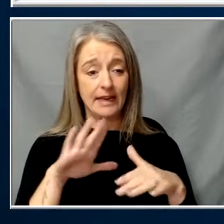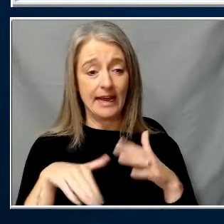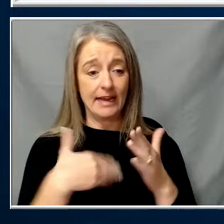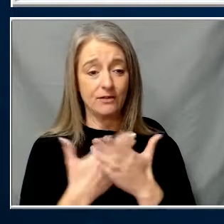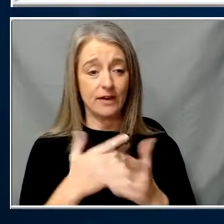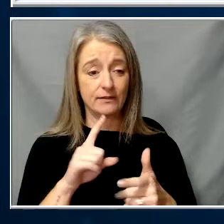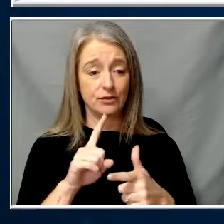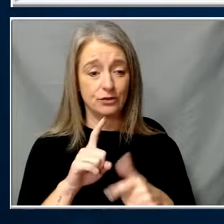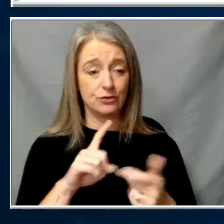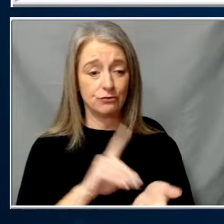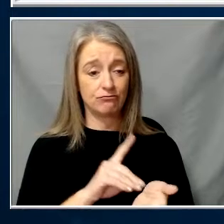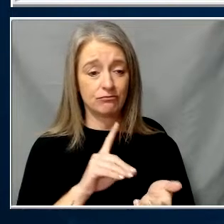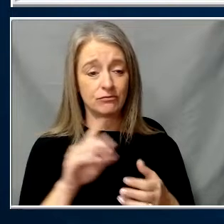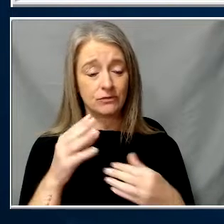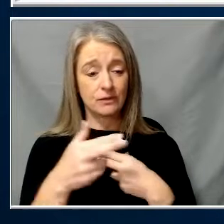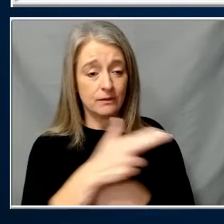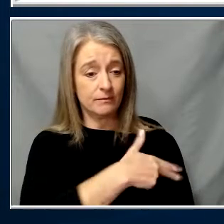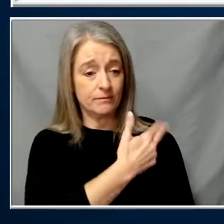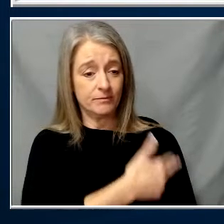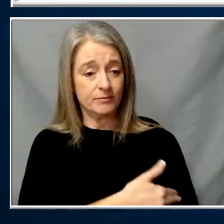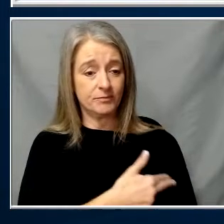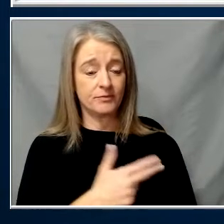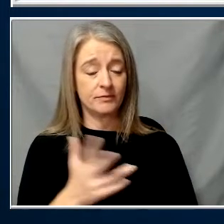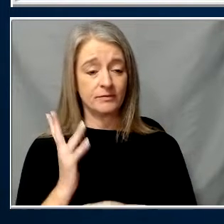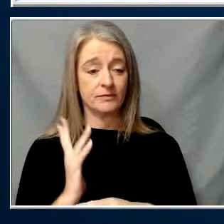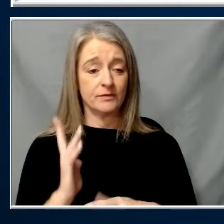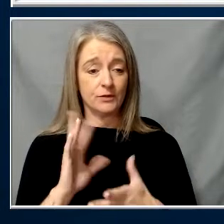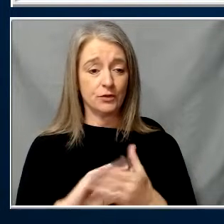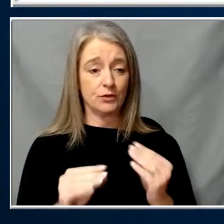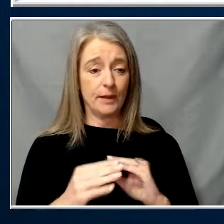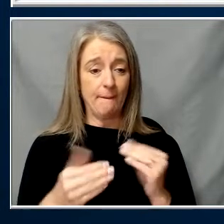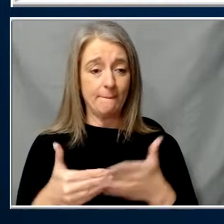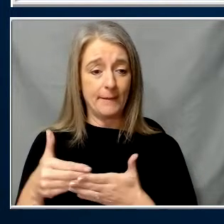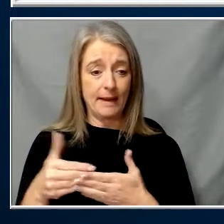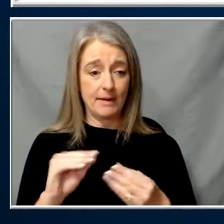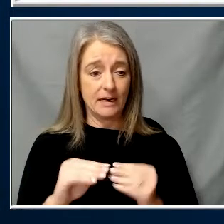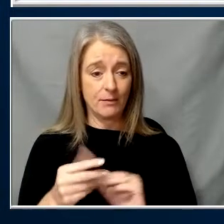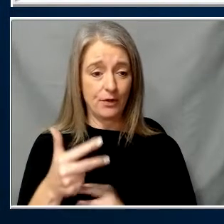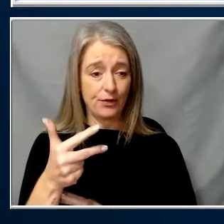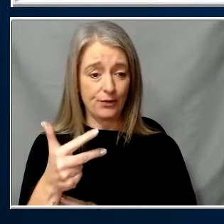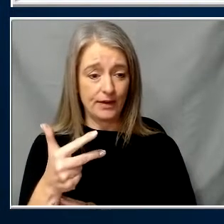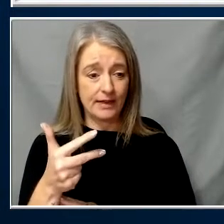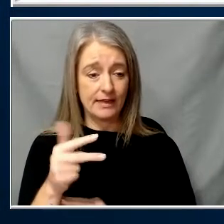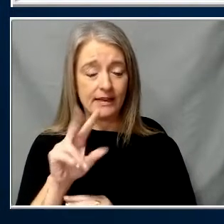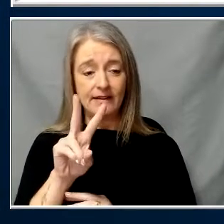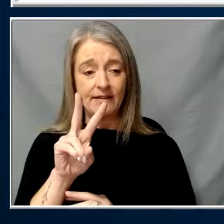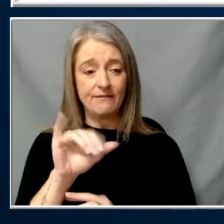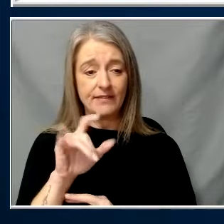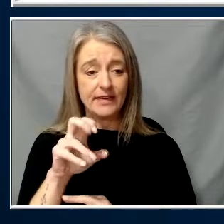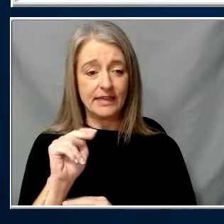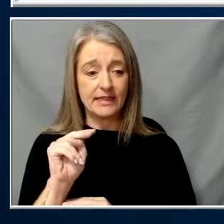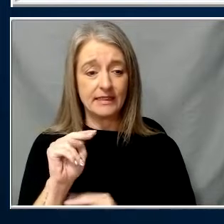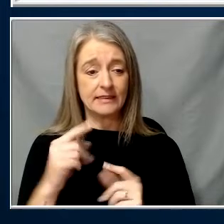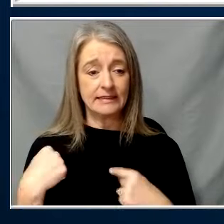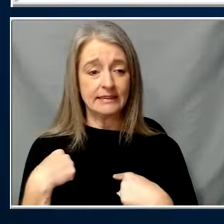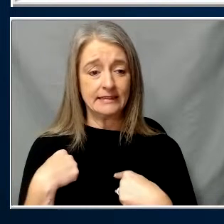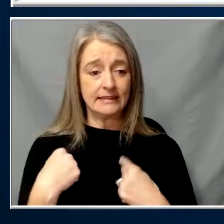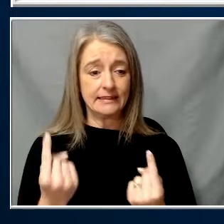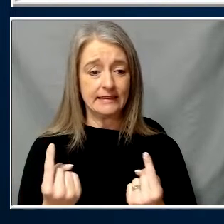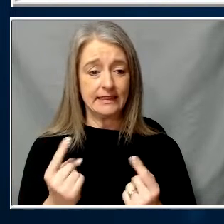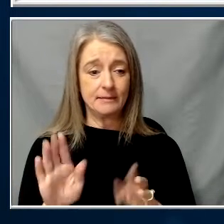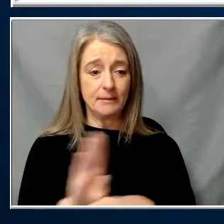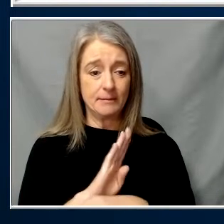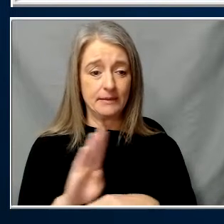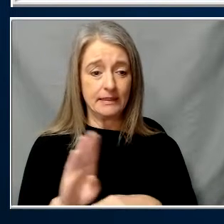telling stories. And your big story back then was you had baby number 3 there, Vivian, in the hospital. But since then, you've been really busy because now Mary's